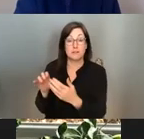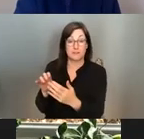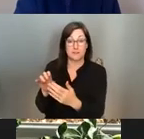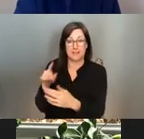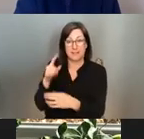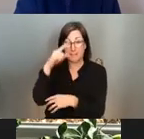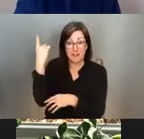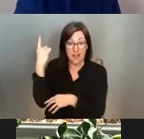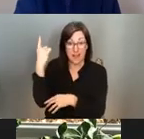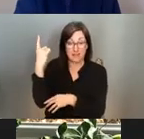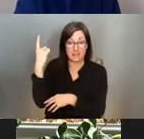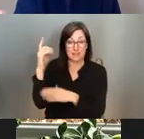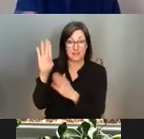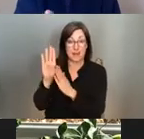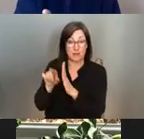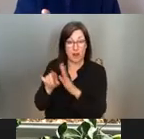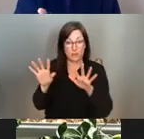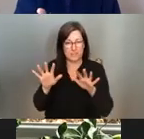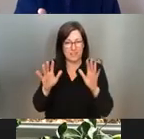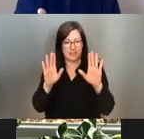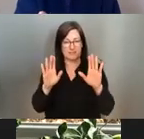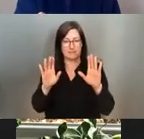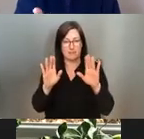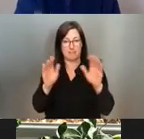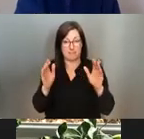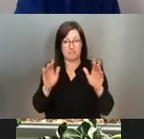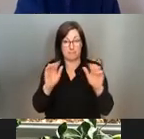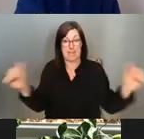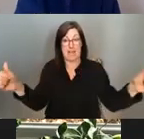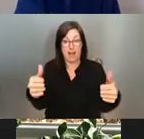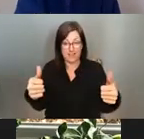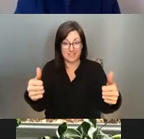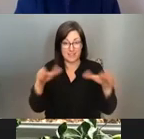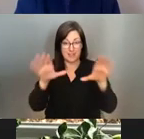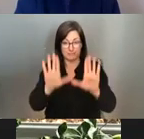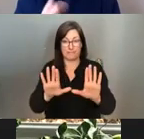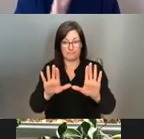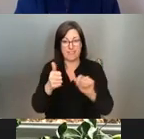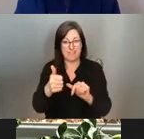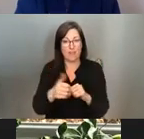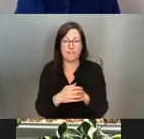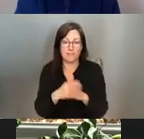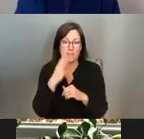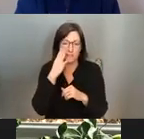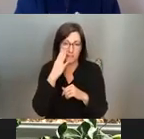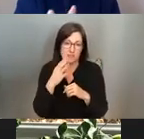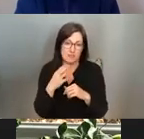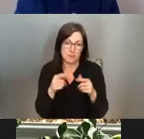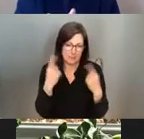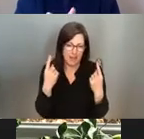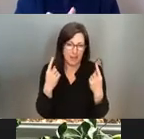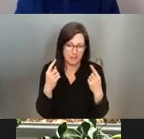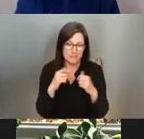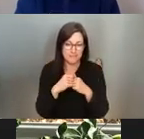that uncluttered background that's behind and underneath the system itself. This happens to be a